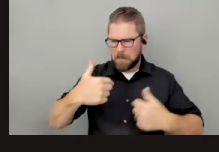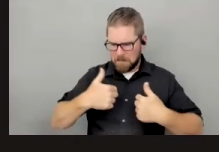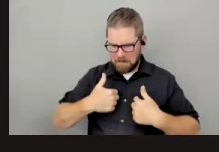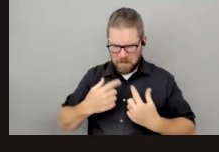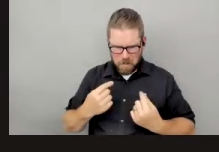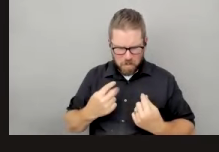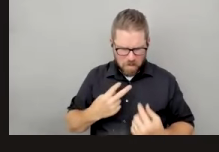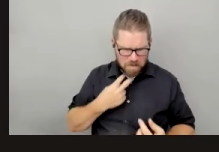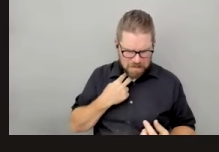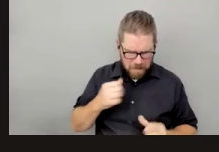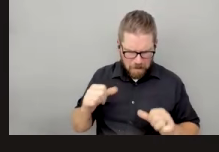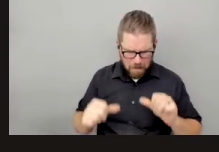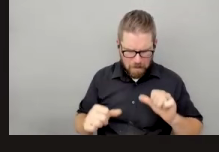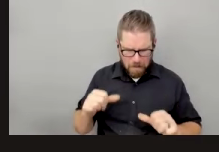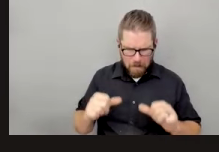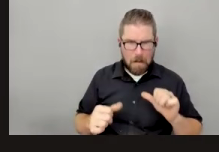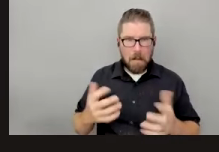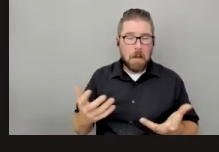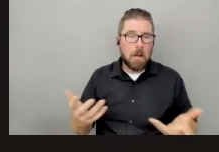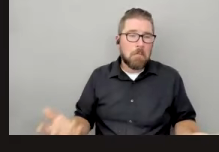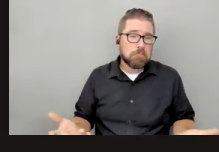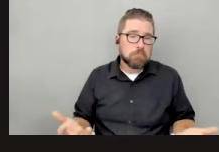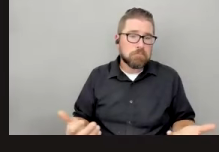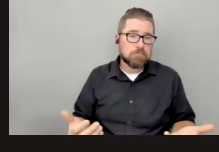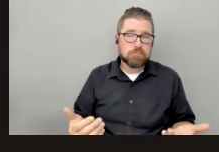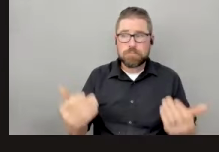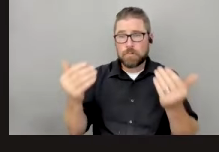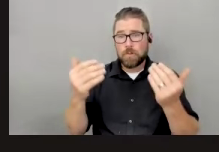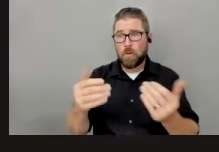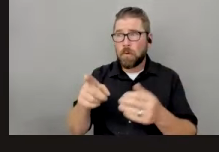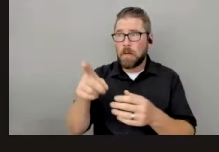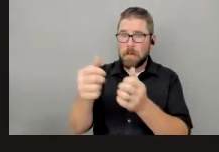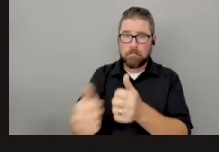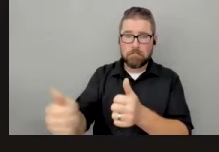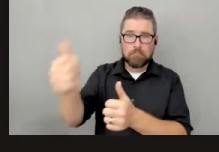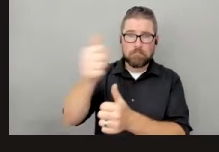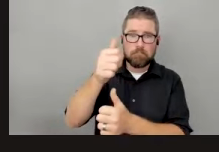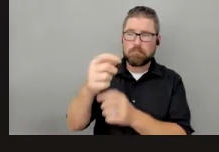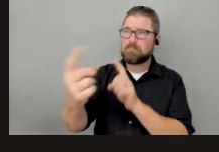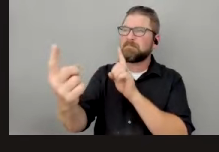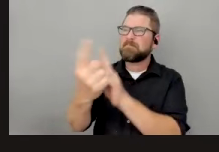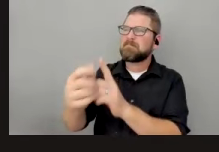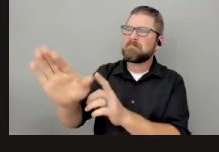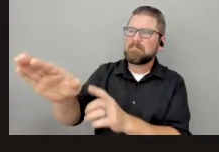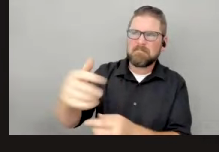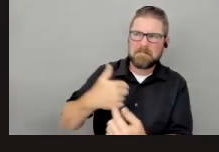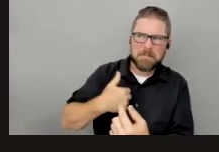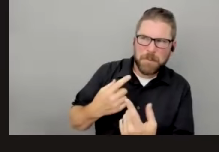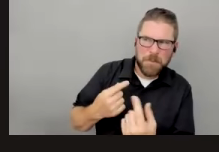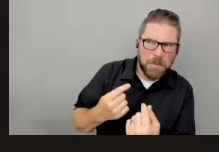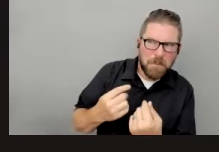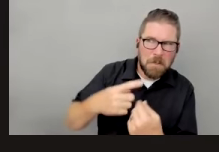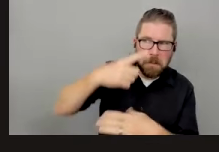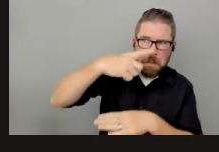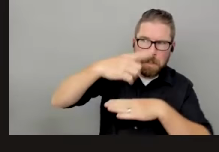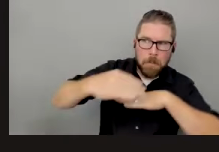is if you have a doubt, talk to somebody further up and seek advice, right? Like you don't necessarily have to report, but you can say, hey, here's the